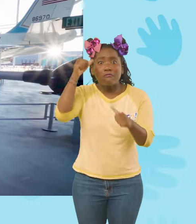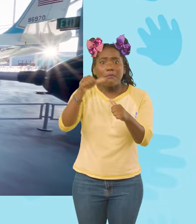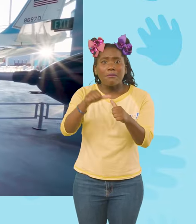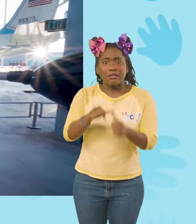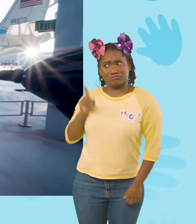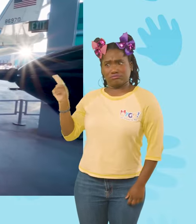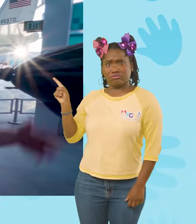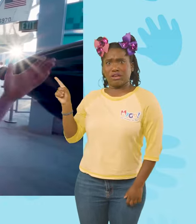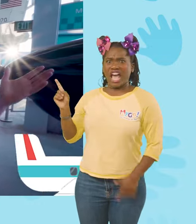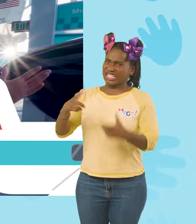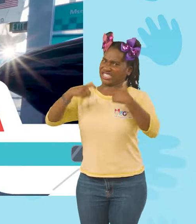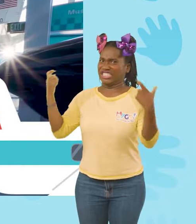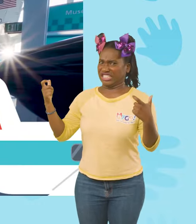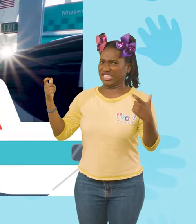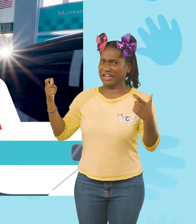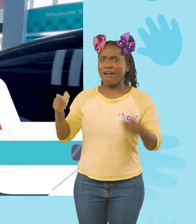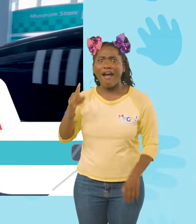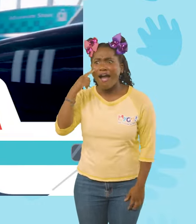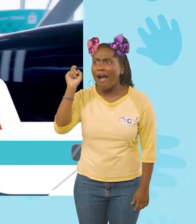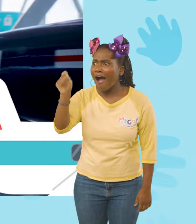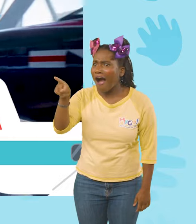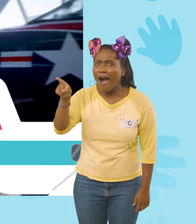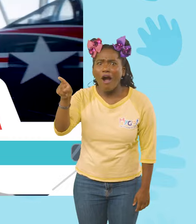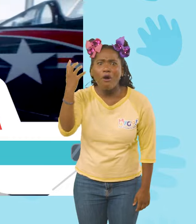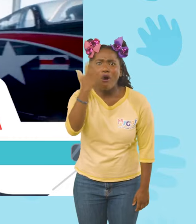Remember how I said that plane is really big? Check this one out.